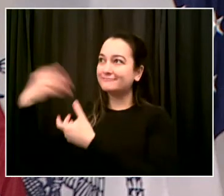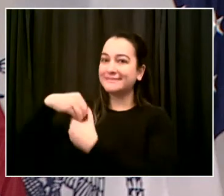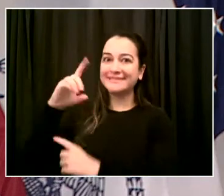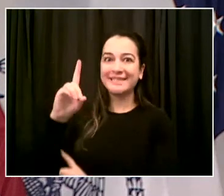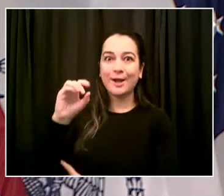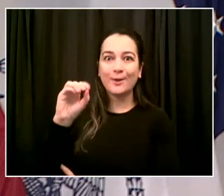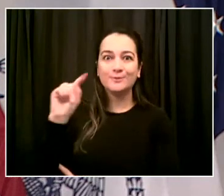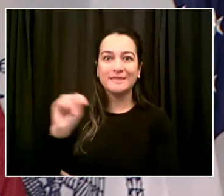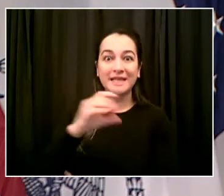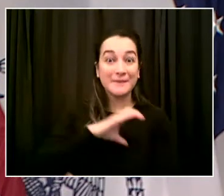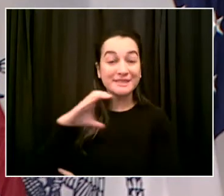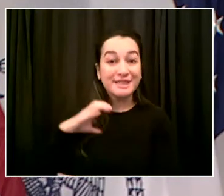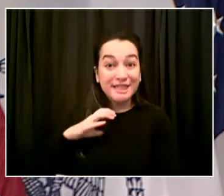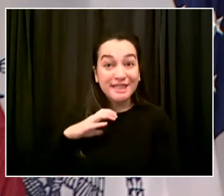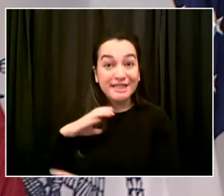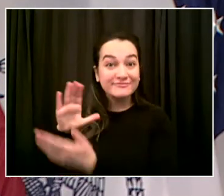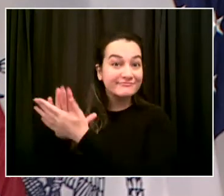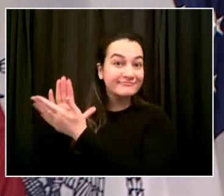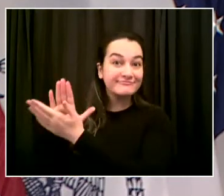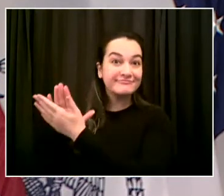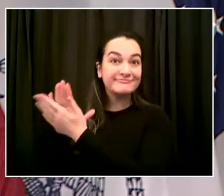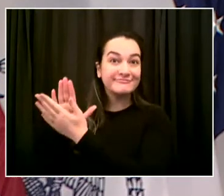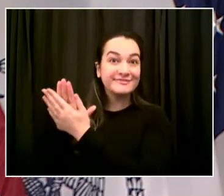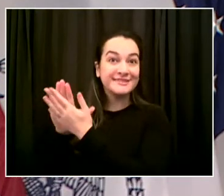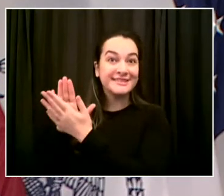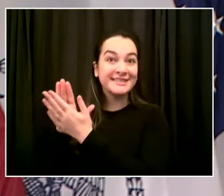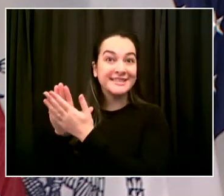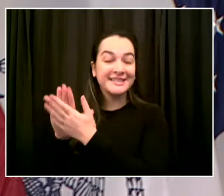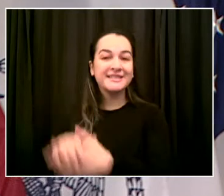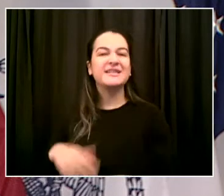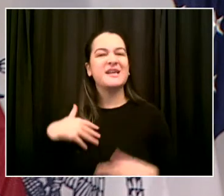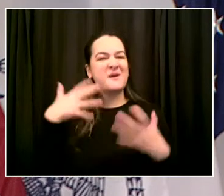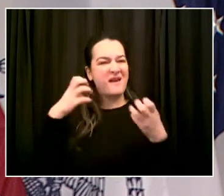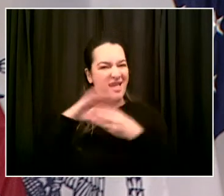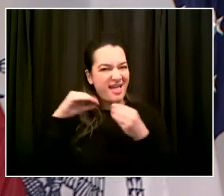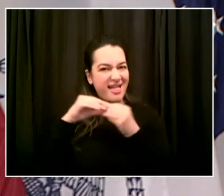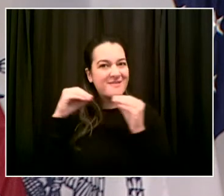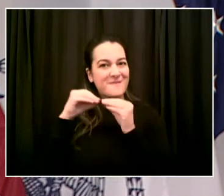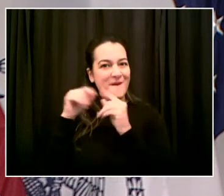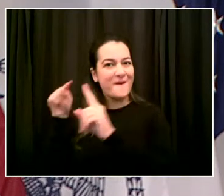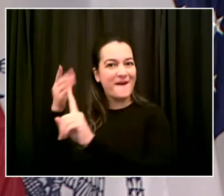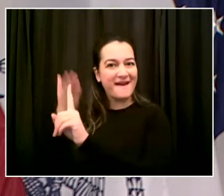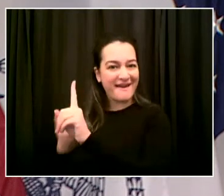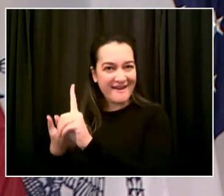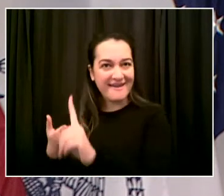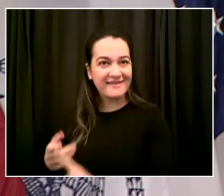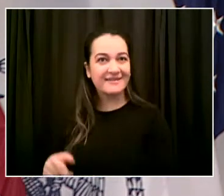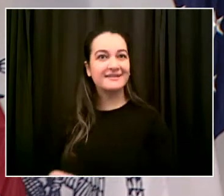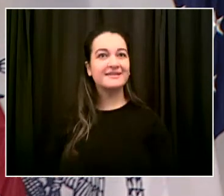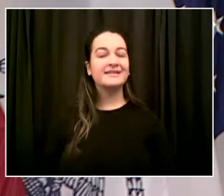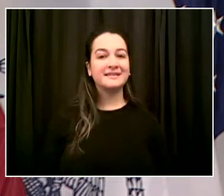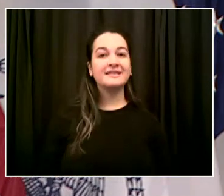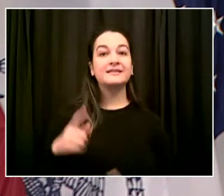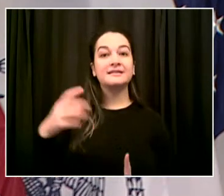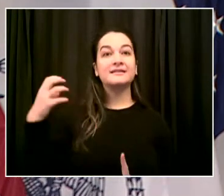the chair of the Brooklyn Navy Yard Development Corporation. I installed him as the chair,